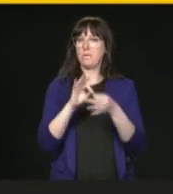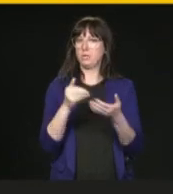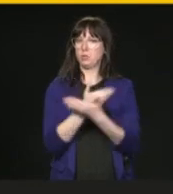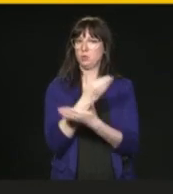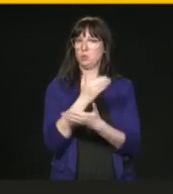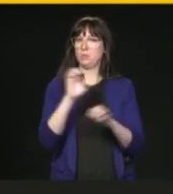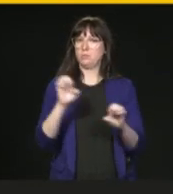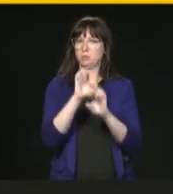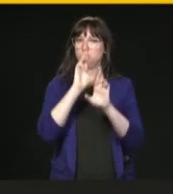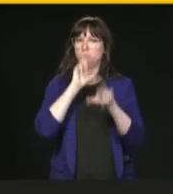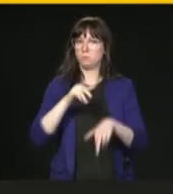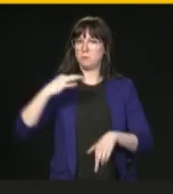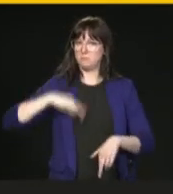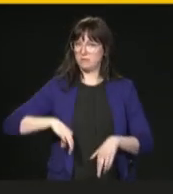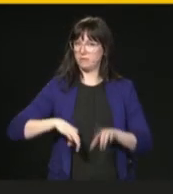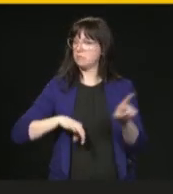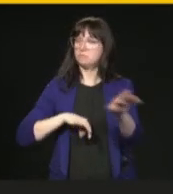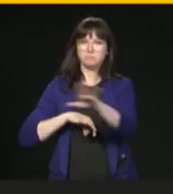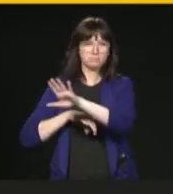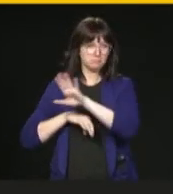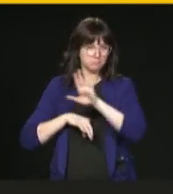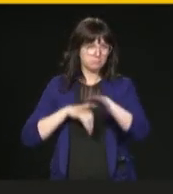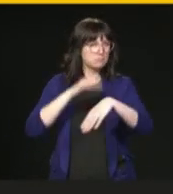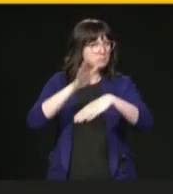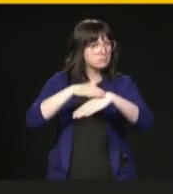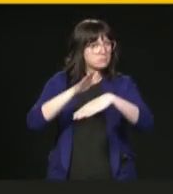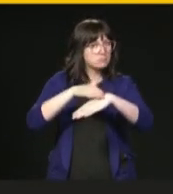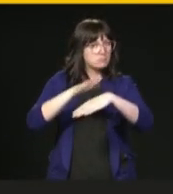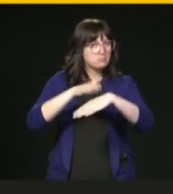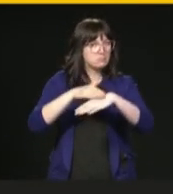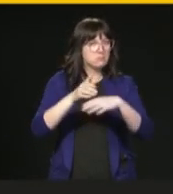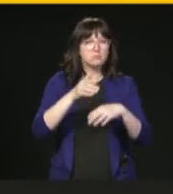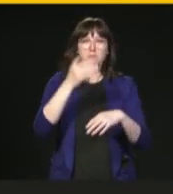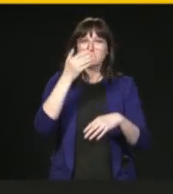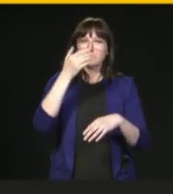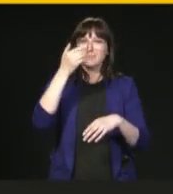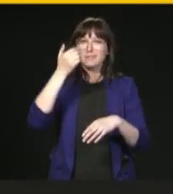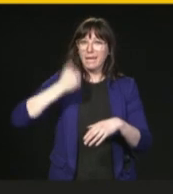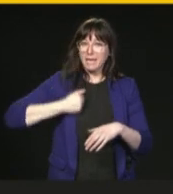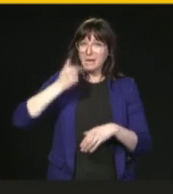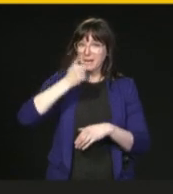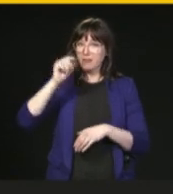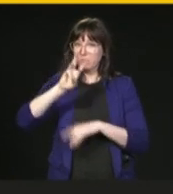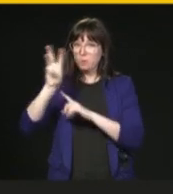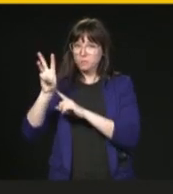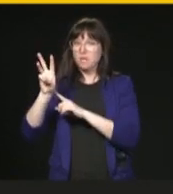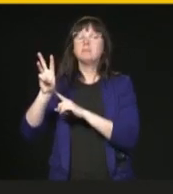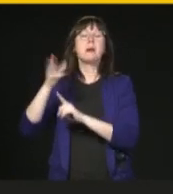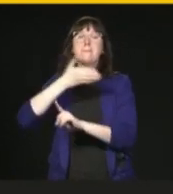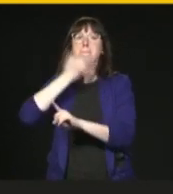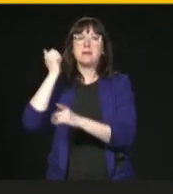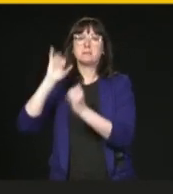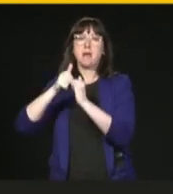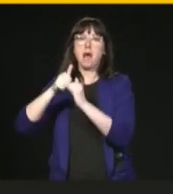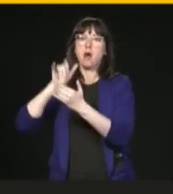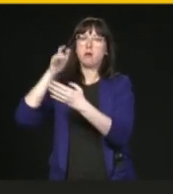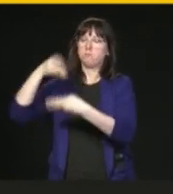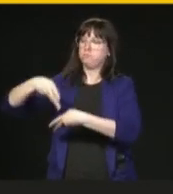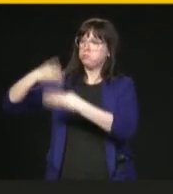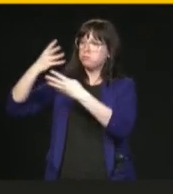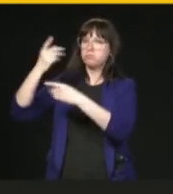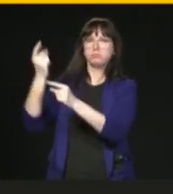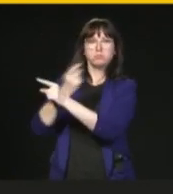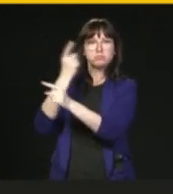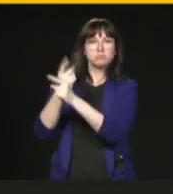emergency response benefit. I want to remind everyone that the government's website is the best place to find